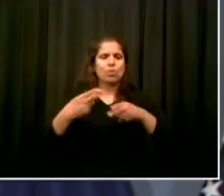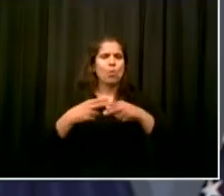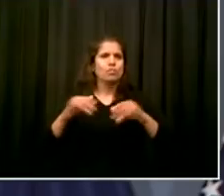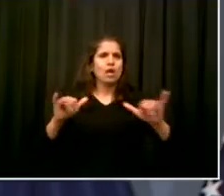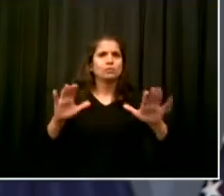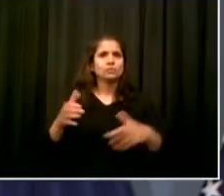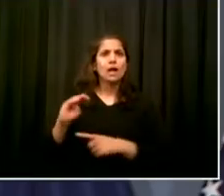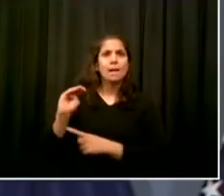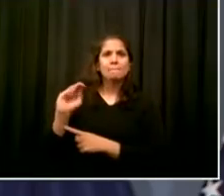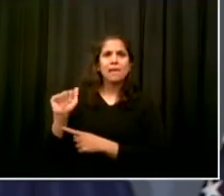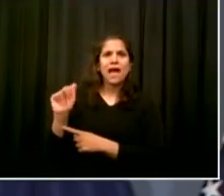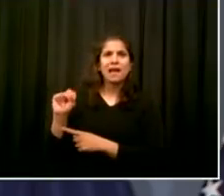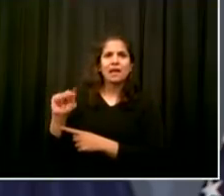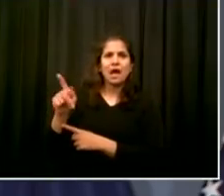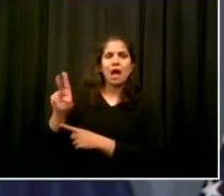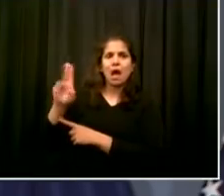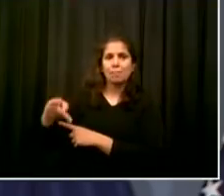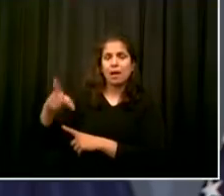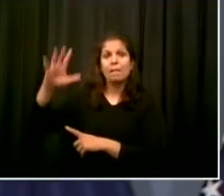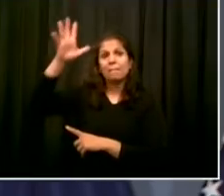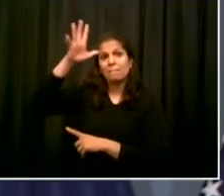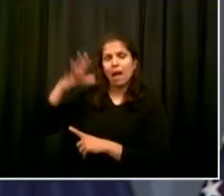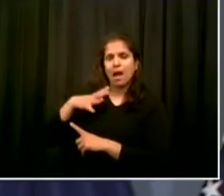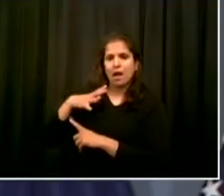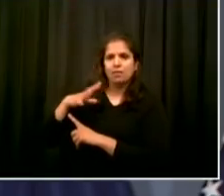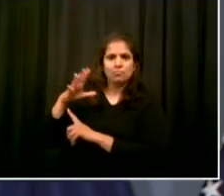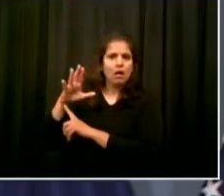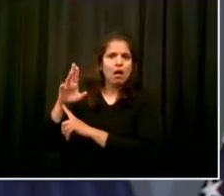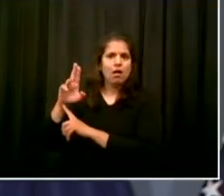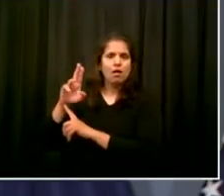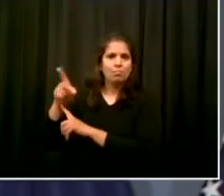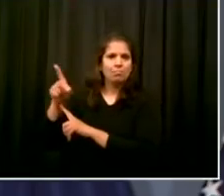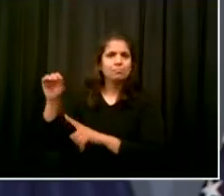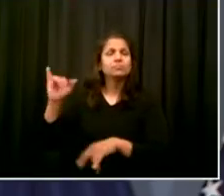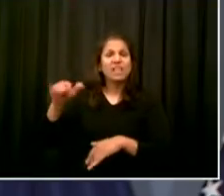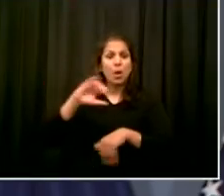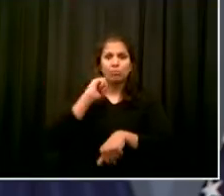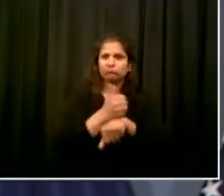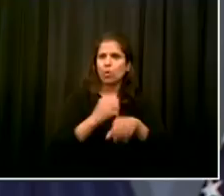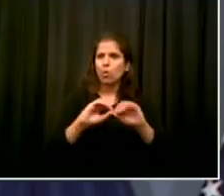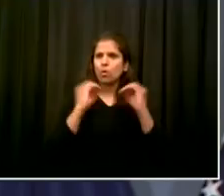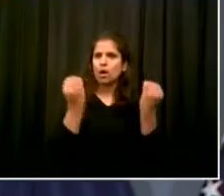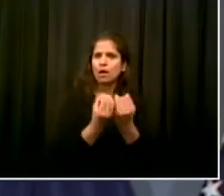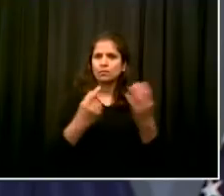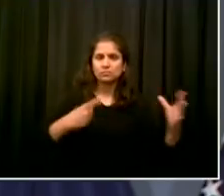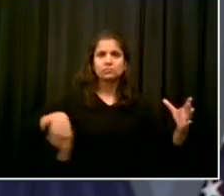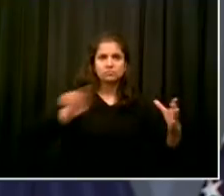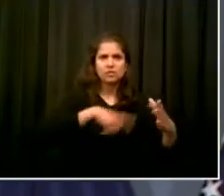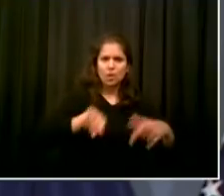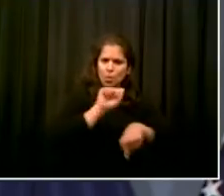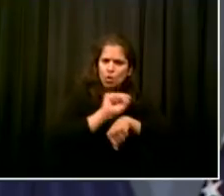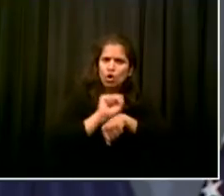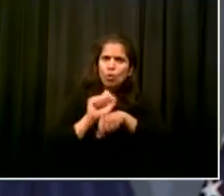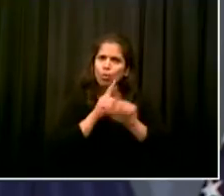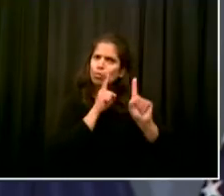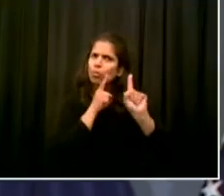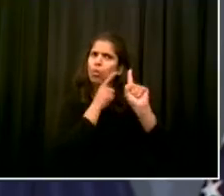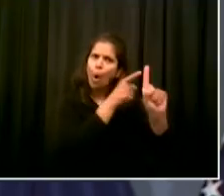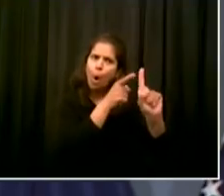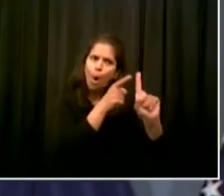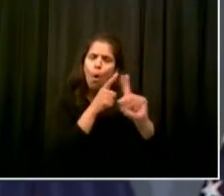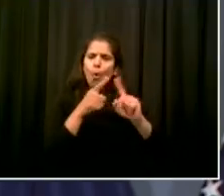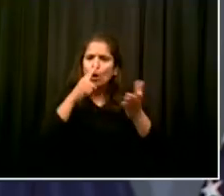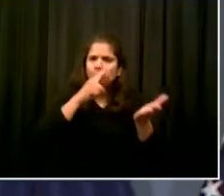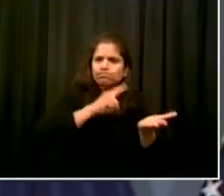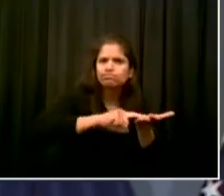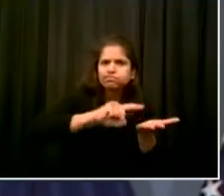now, so many thousands, tens of thousands of people have been touched by the work of Man Up, given hope, given purpose,